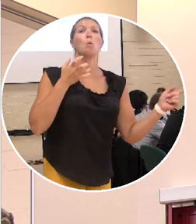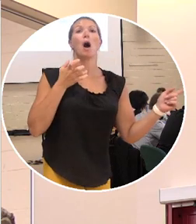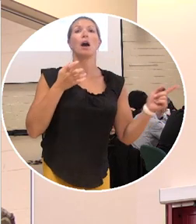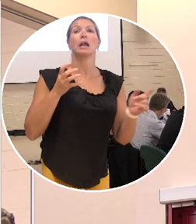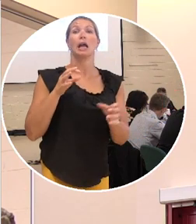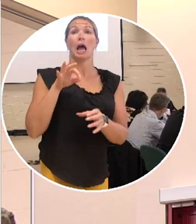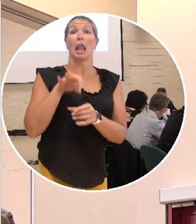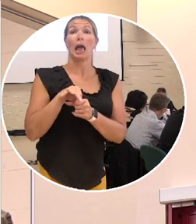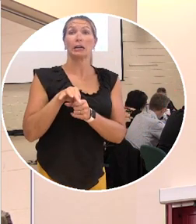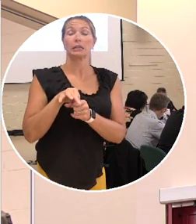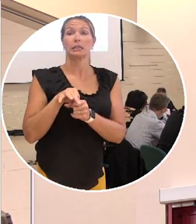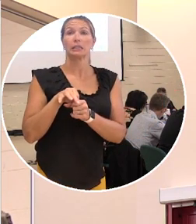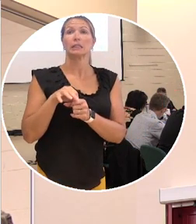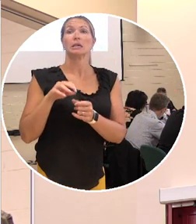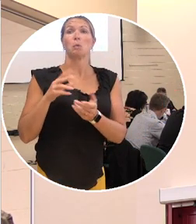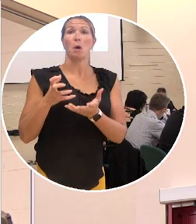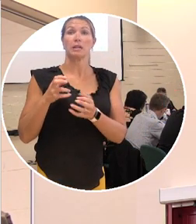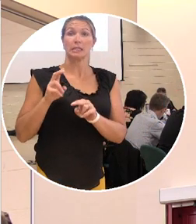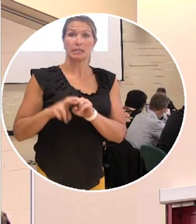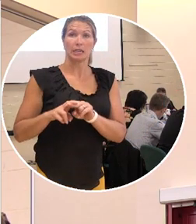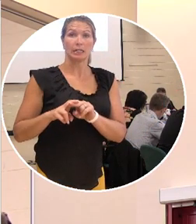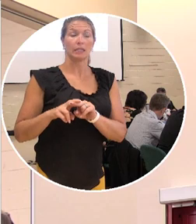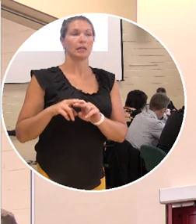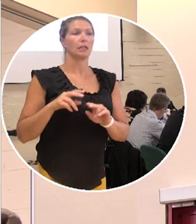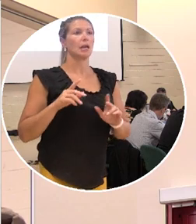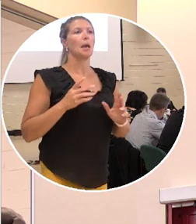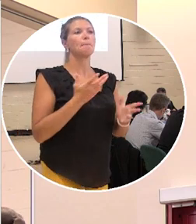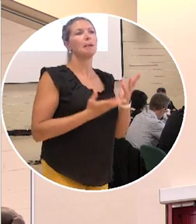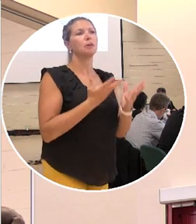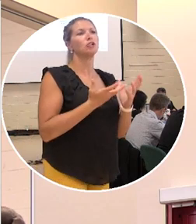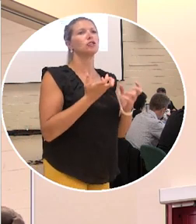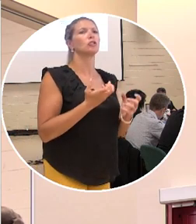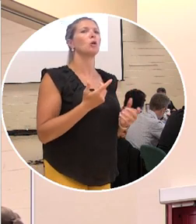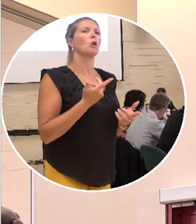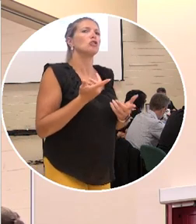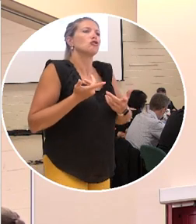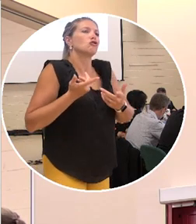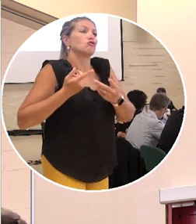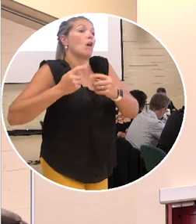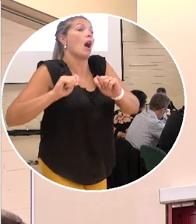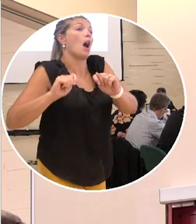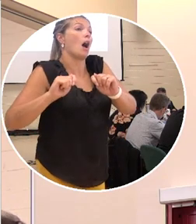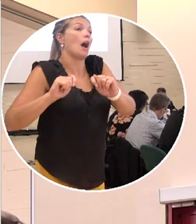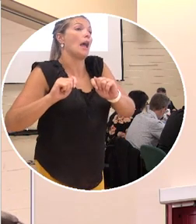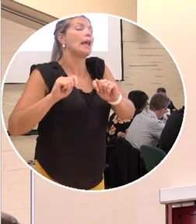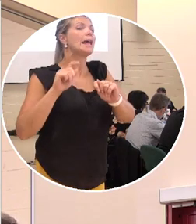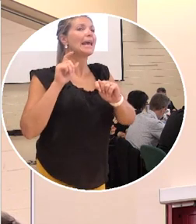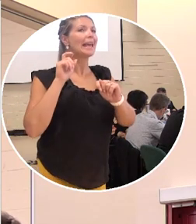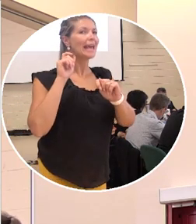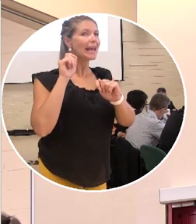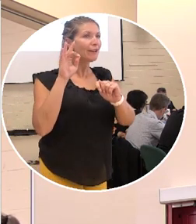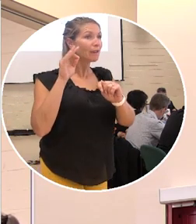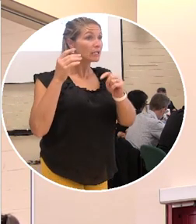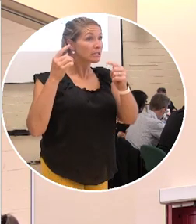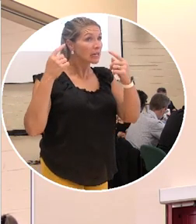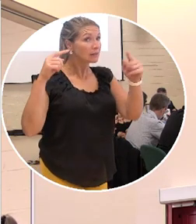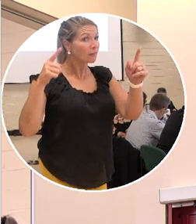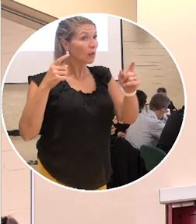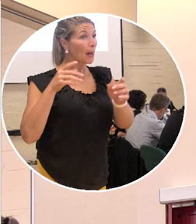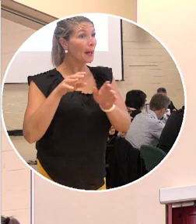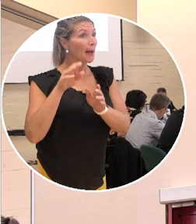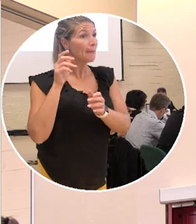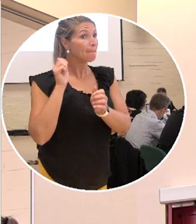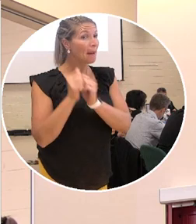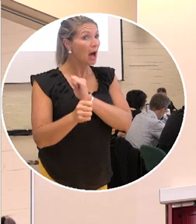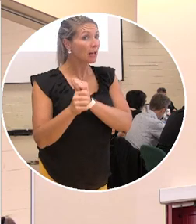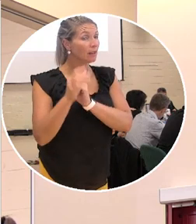to anything. You're just seeking a nomination. Not until you are successful in the nomination